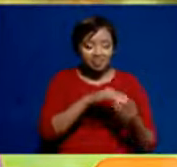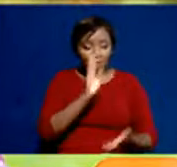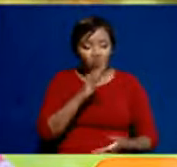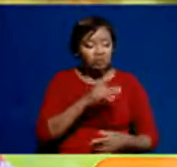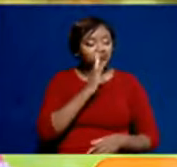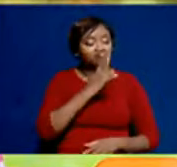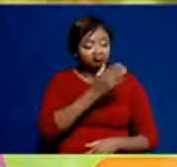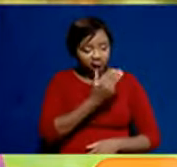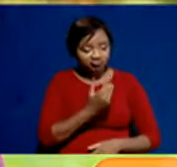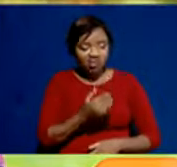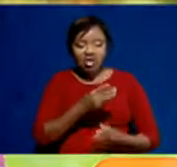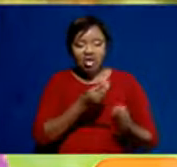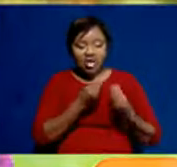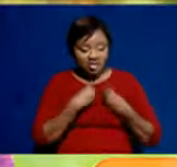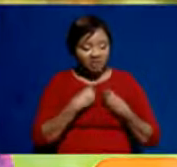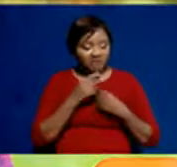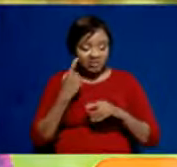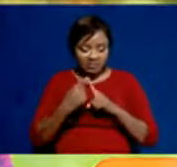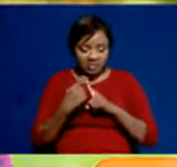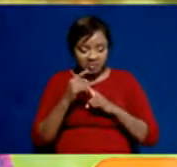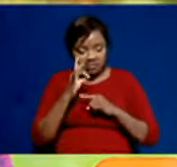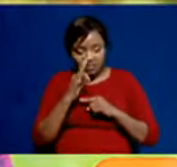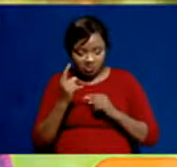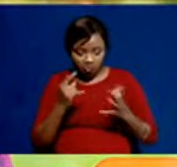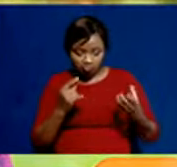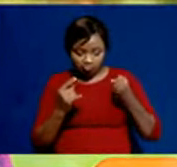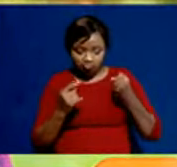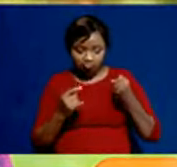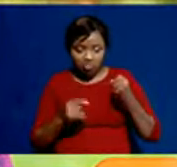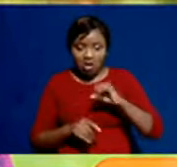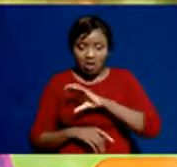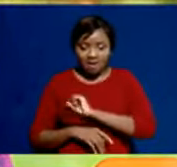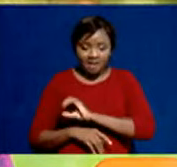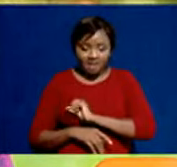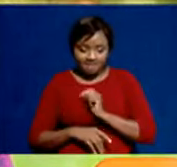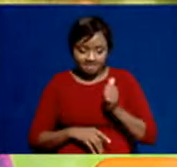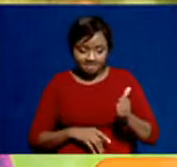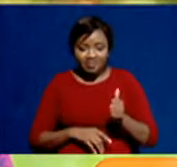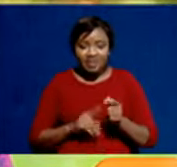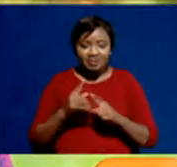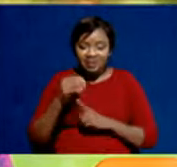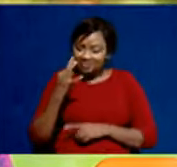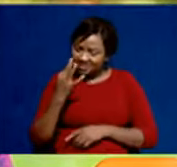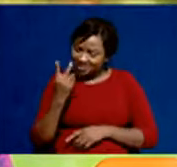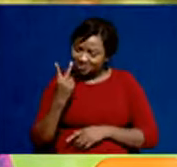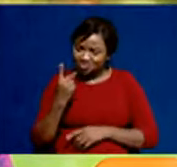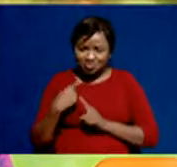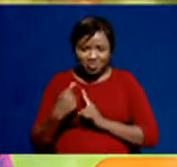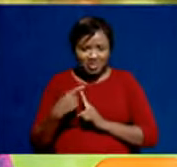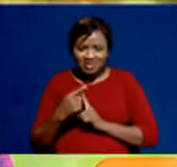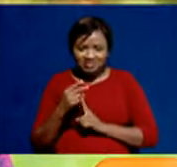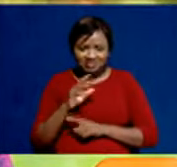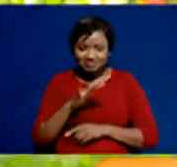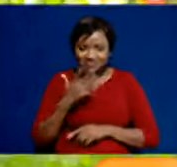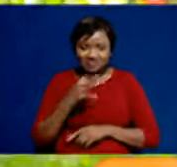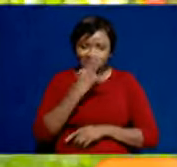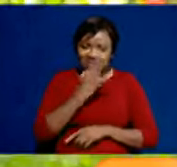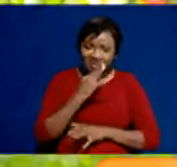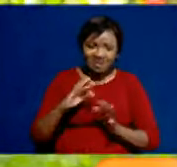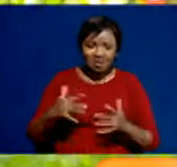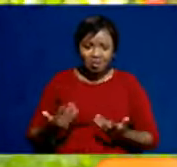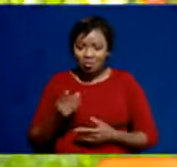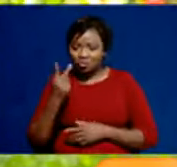us 2-3 years. So 2-3 years, when you can't afford meals, you can't afford health services, will you still be